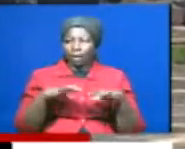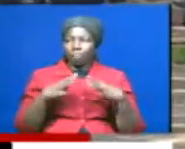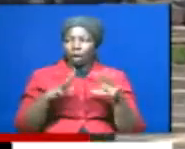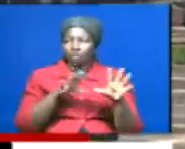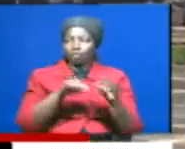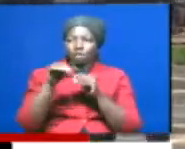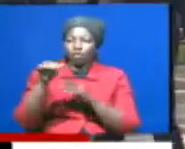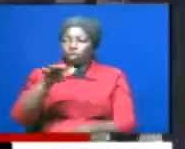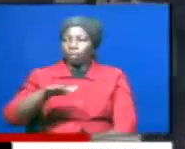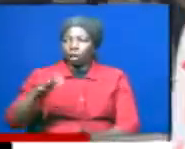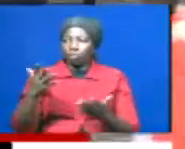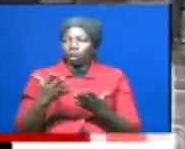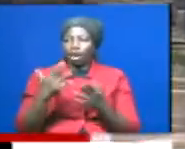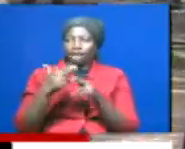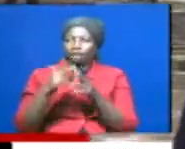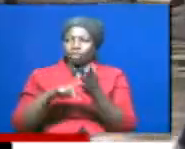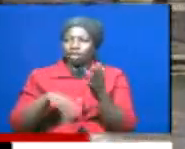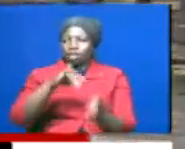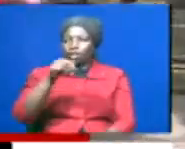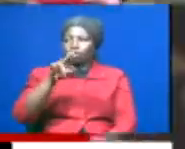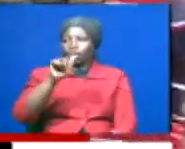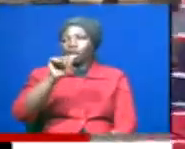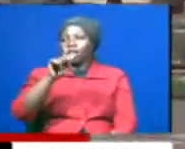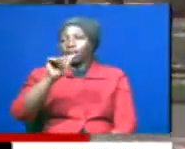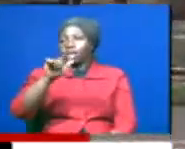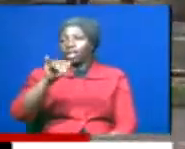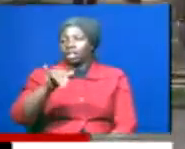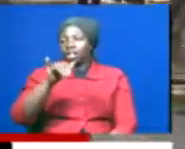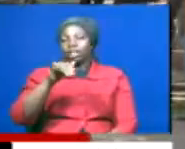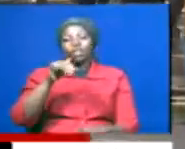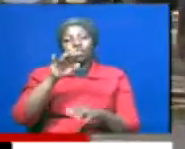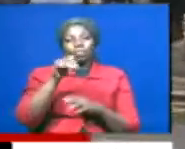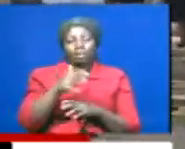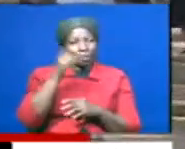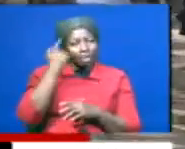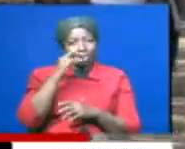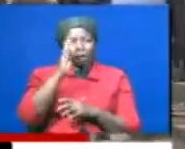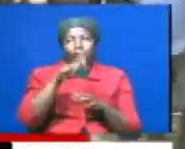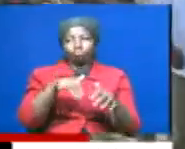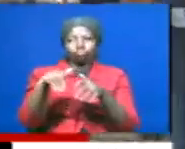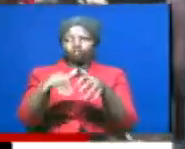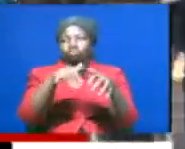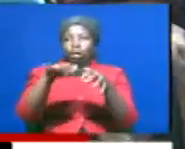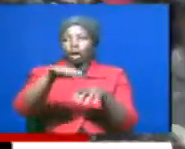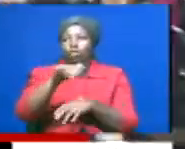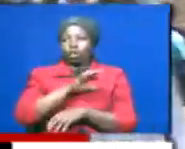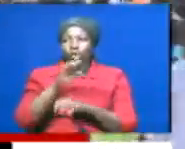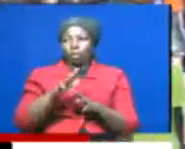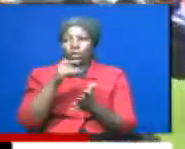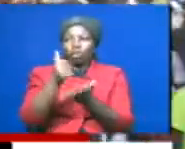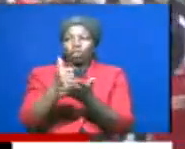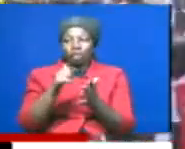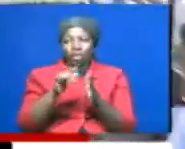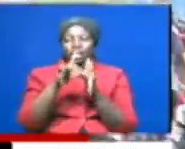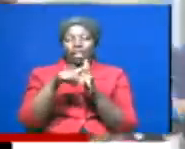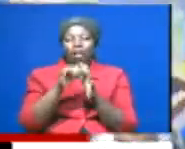said, called Juakali. From Juakali, we understand they will be marching to the county commissioner's office, and because definitely they will try to